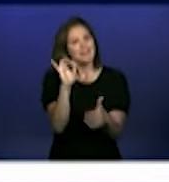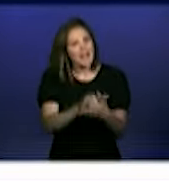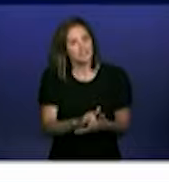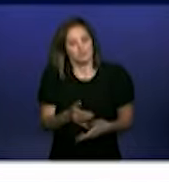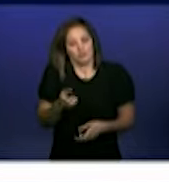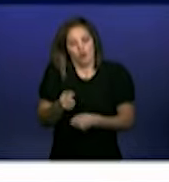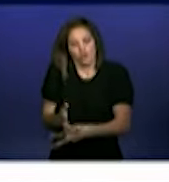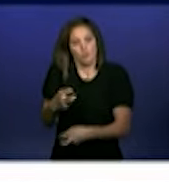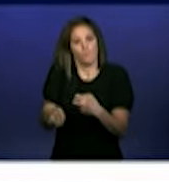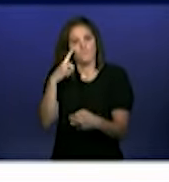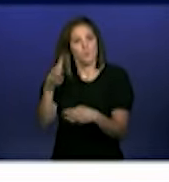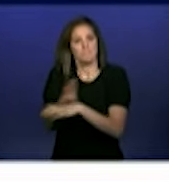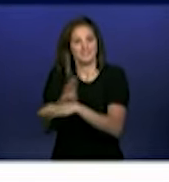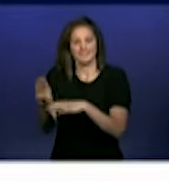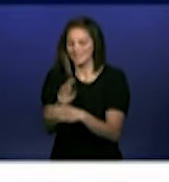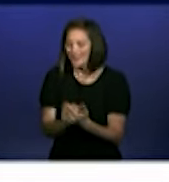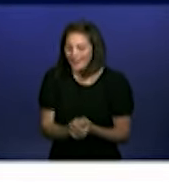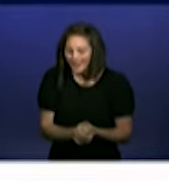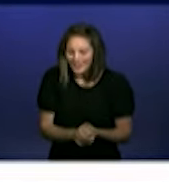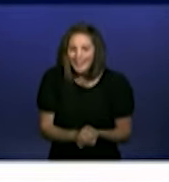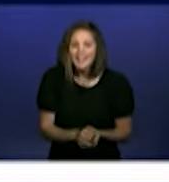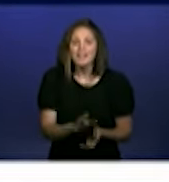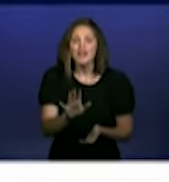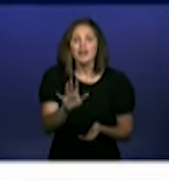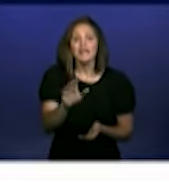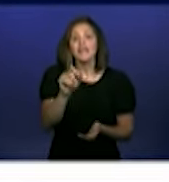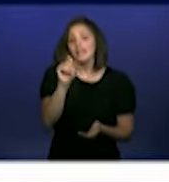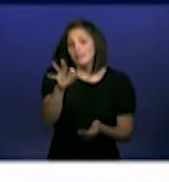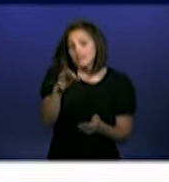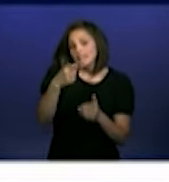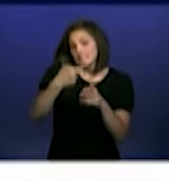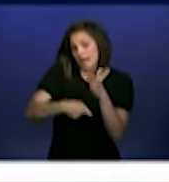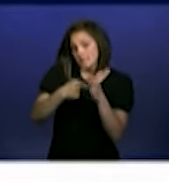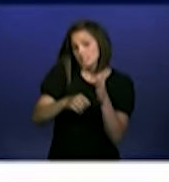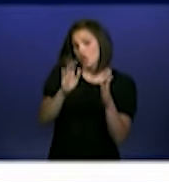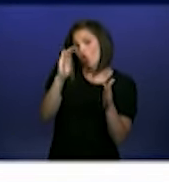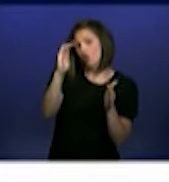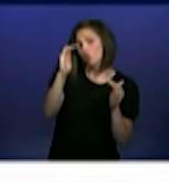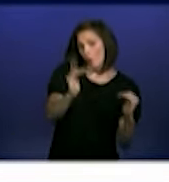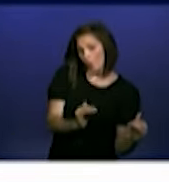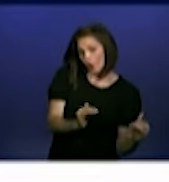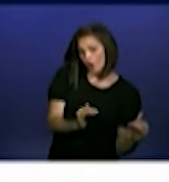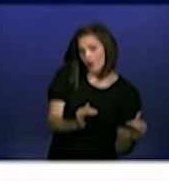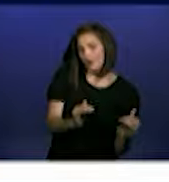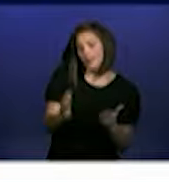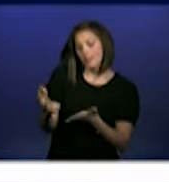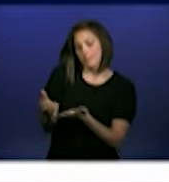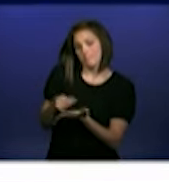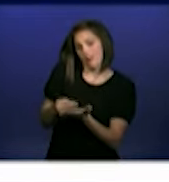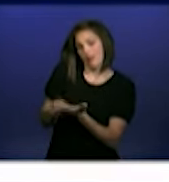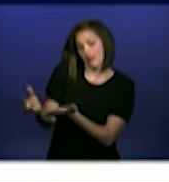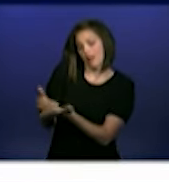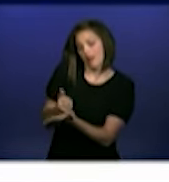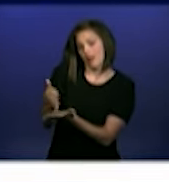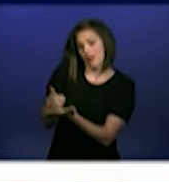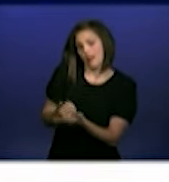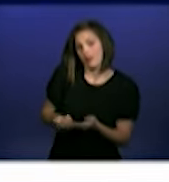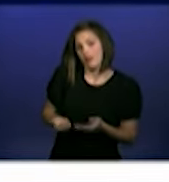Laffer curve. And just simply put, that means that if we lower taxes, that the actual revenue that we